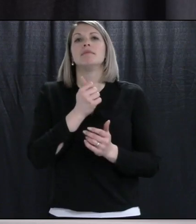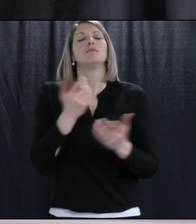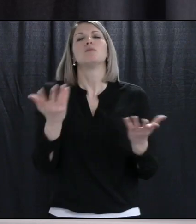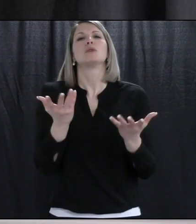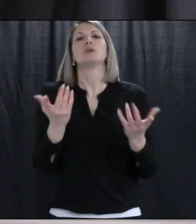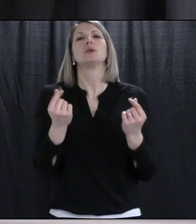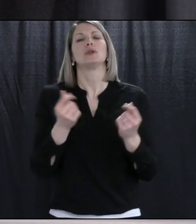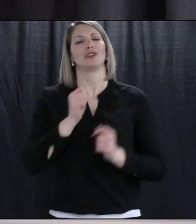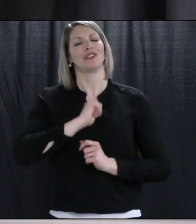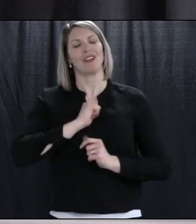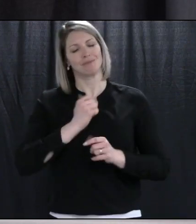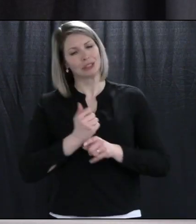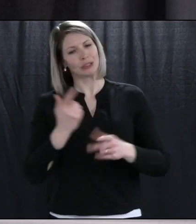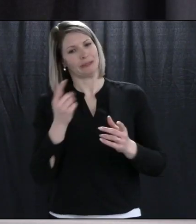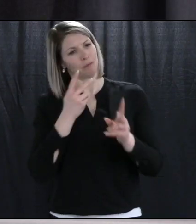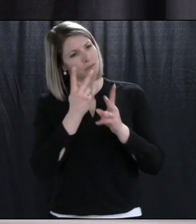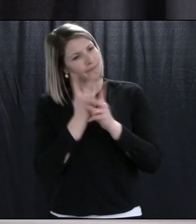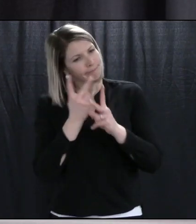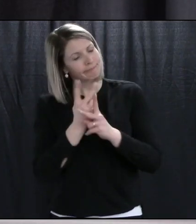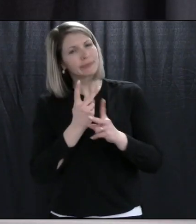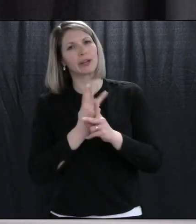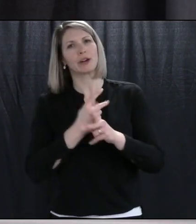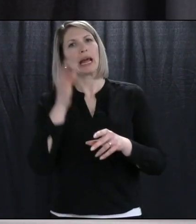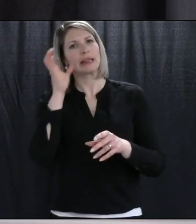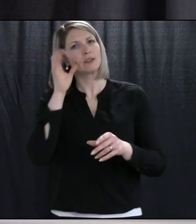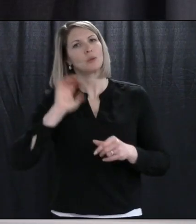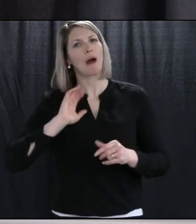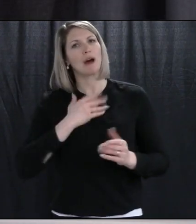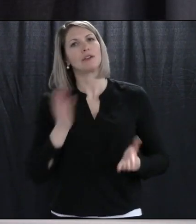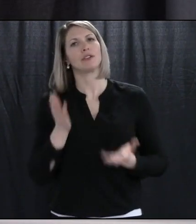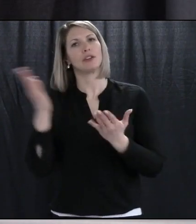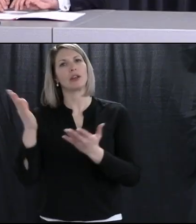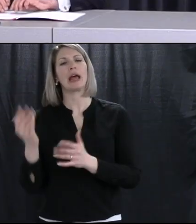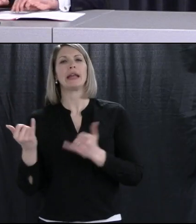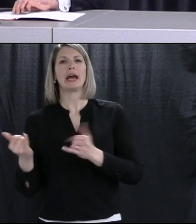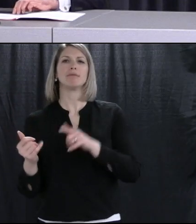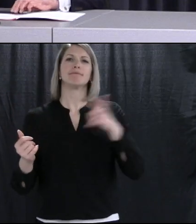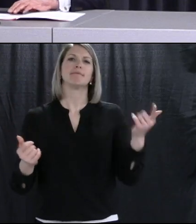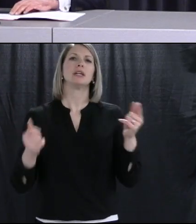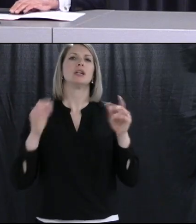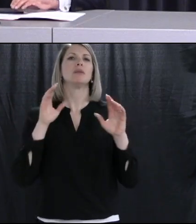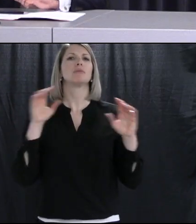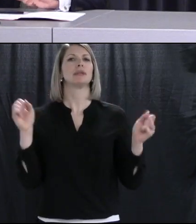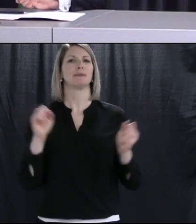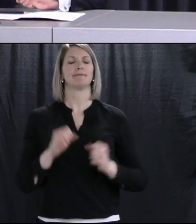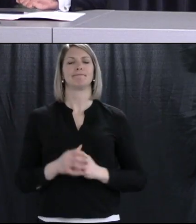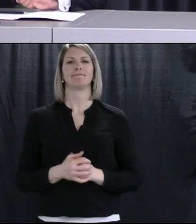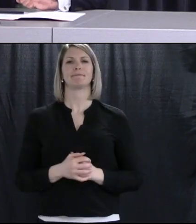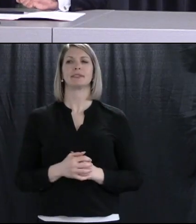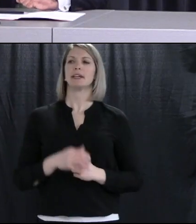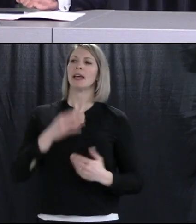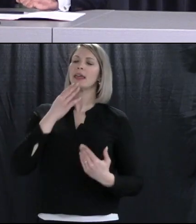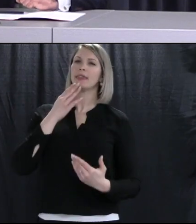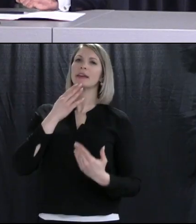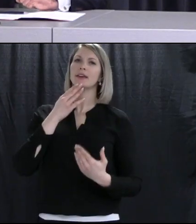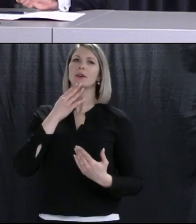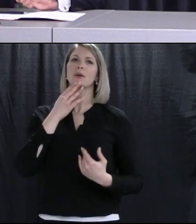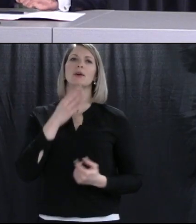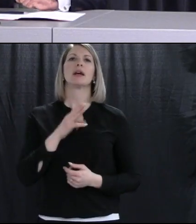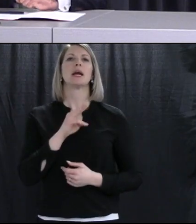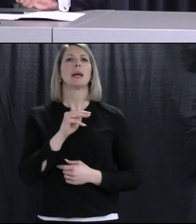conclude my comments and hand it back to the Premier. Thank you. Well, thank you, Minister Hagee. So questions from the